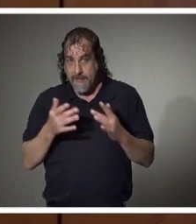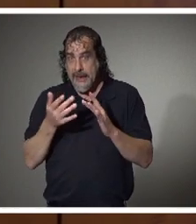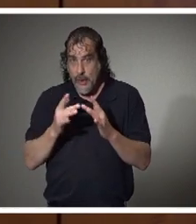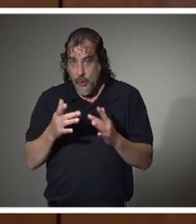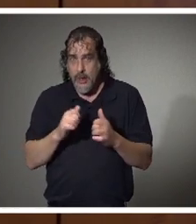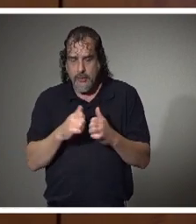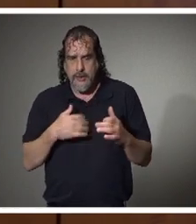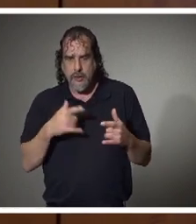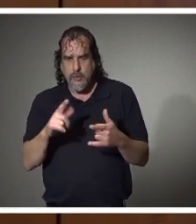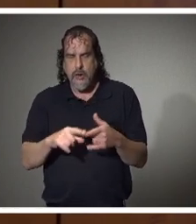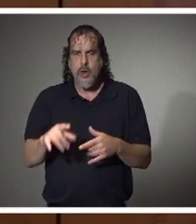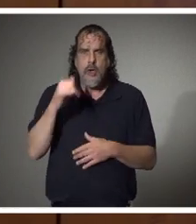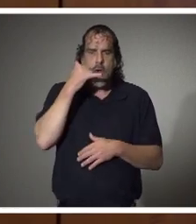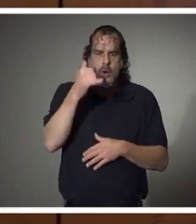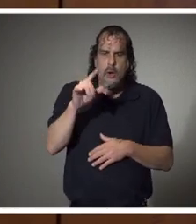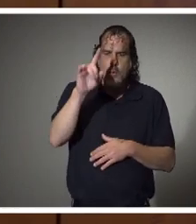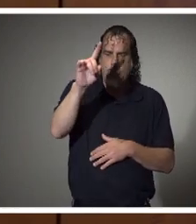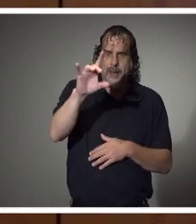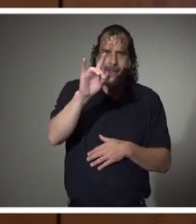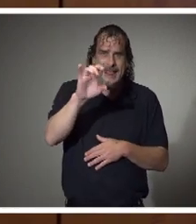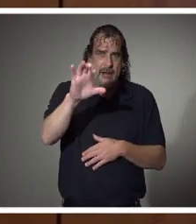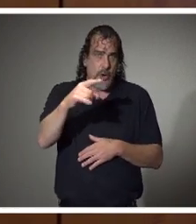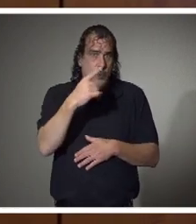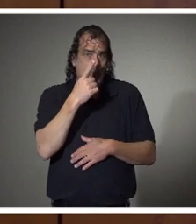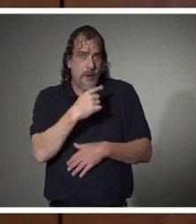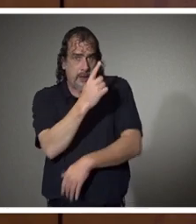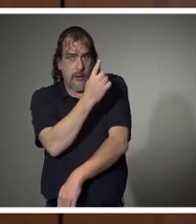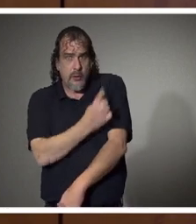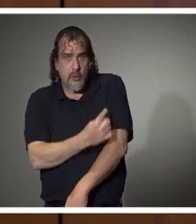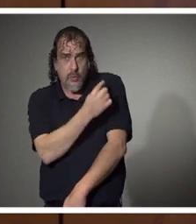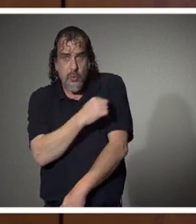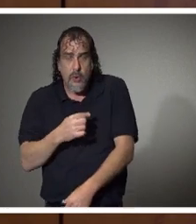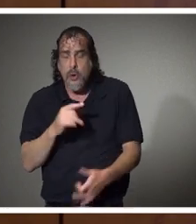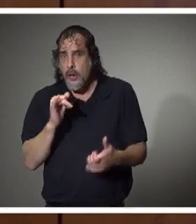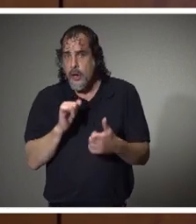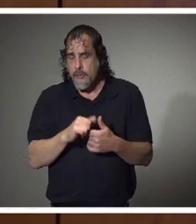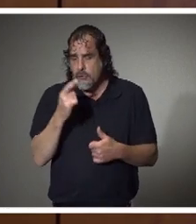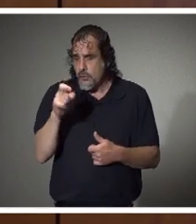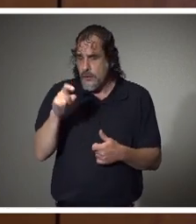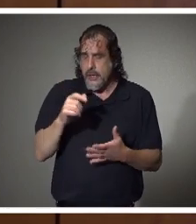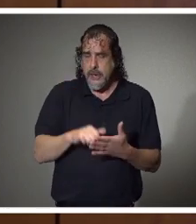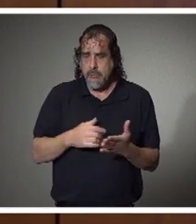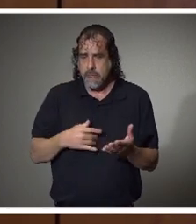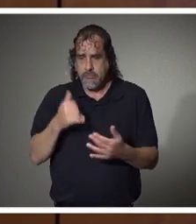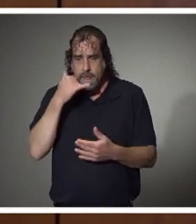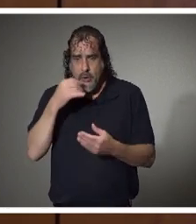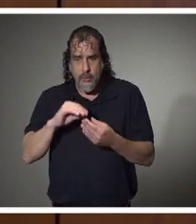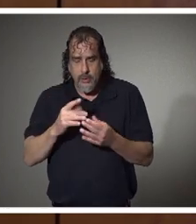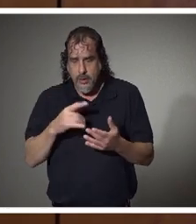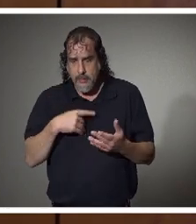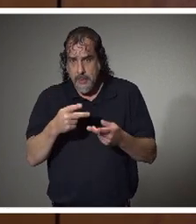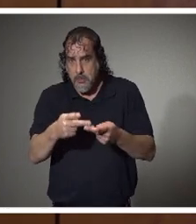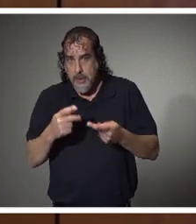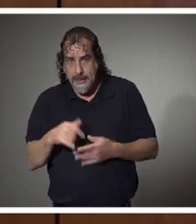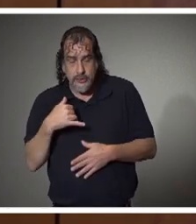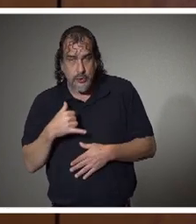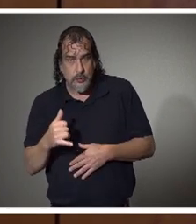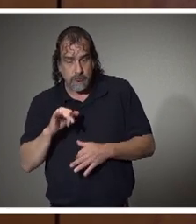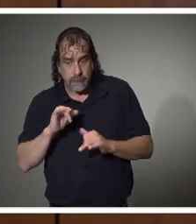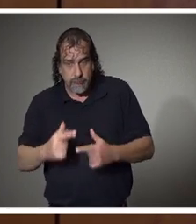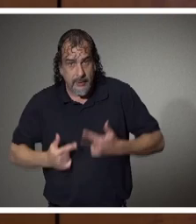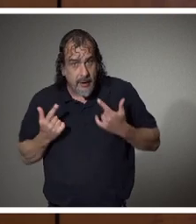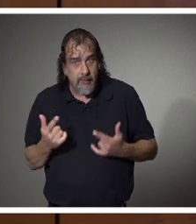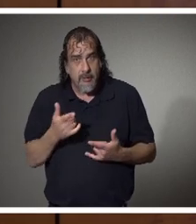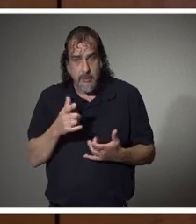call 1-800-RED-CROSS if you need a place to stay and don't have lodging. With regards to your